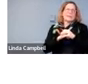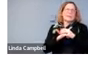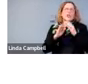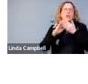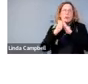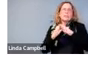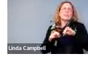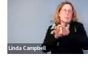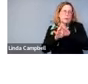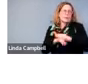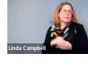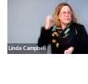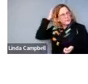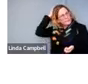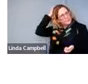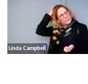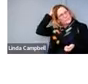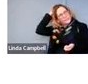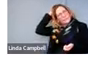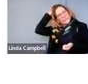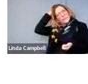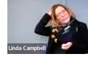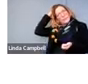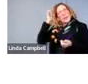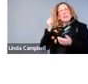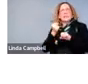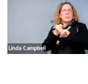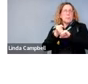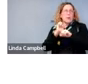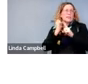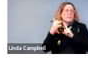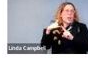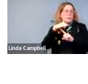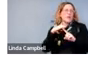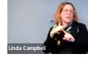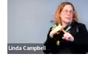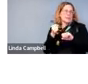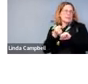zooplankton. So communities are important.